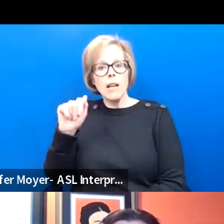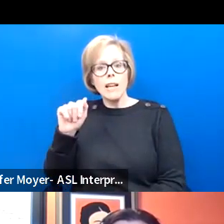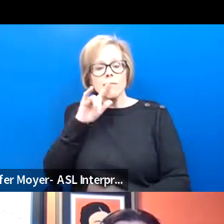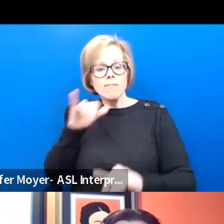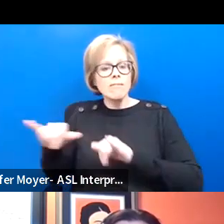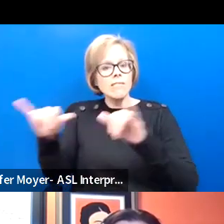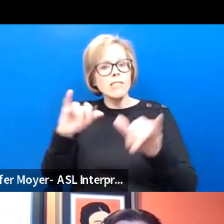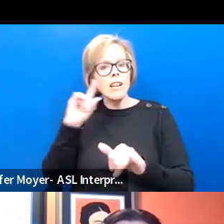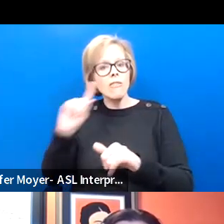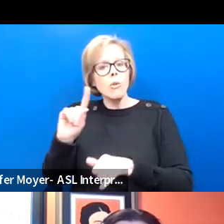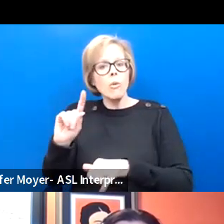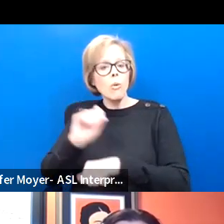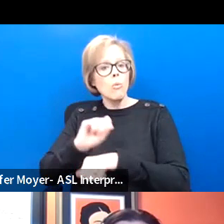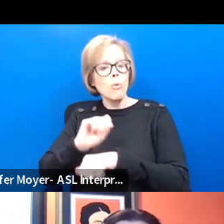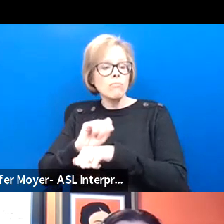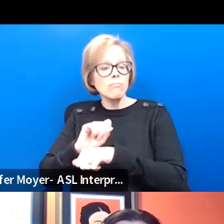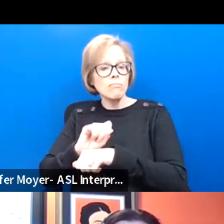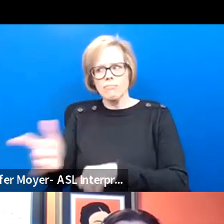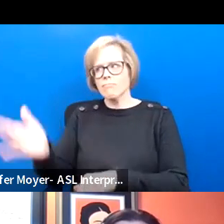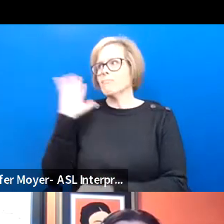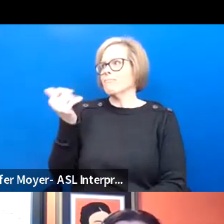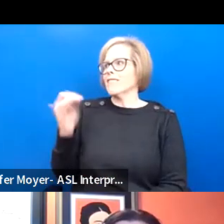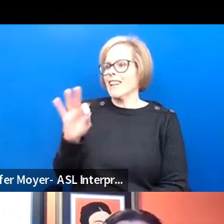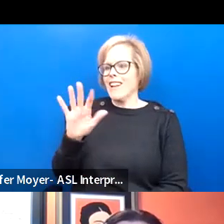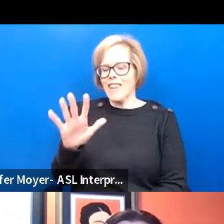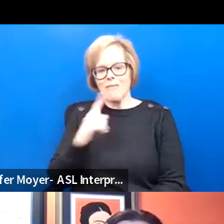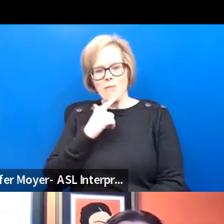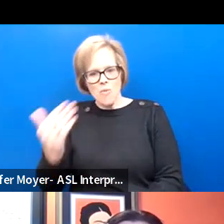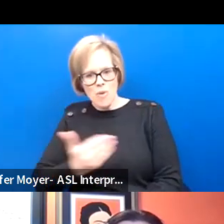in 1995. Welcome, Carla. Thank you, Andy.